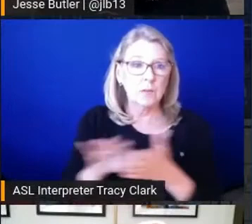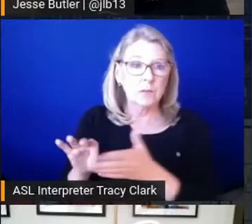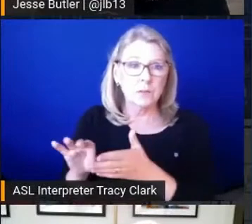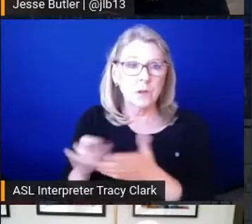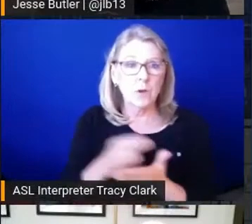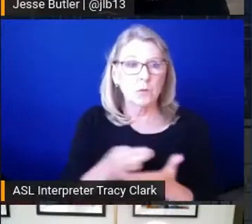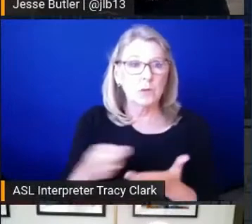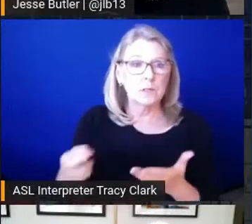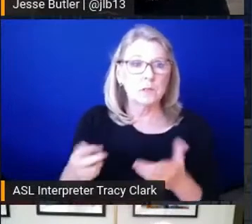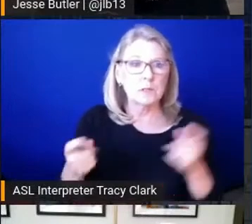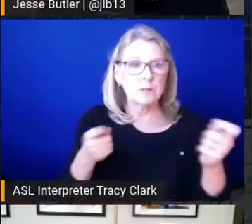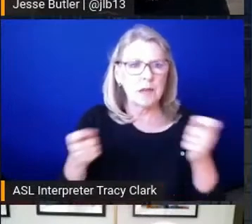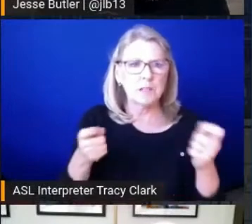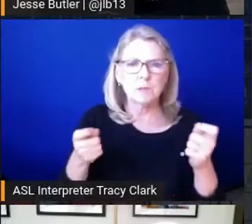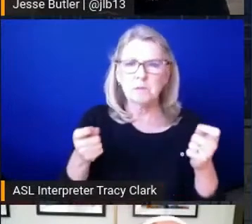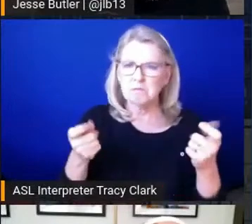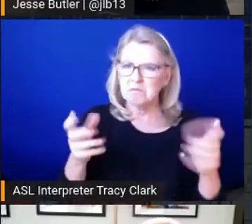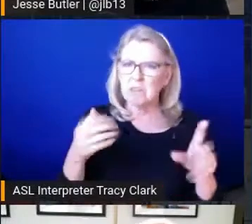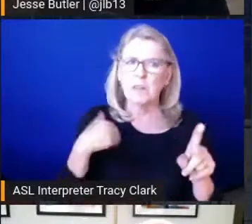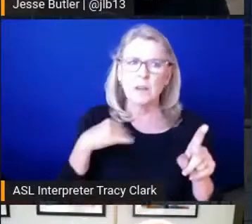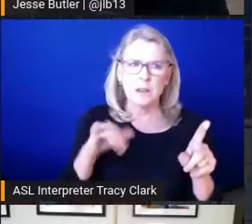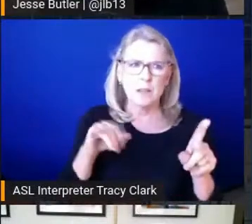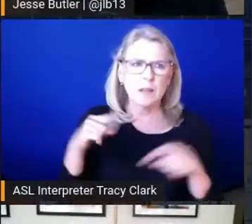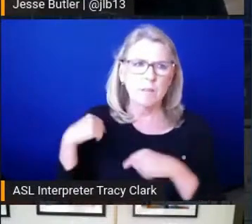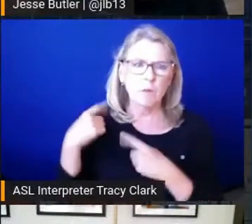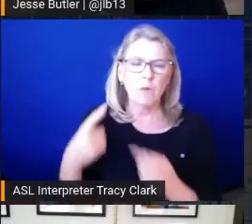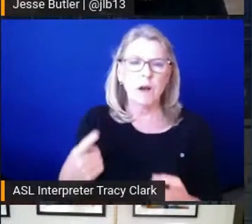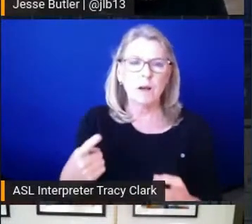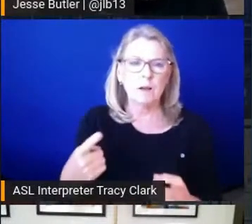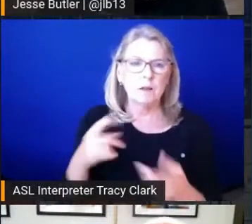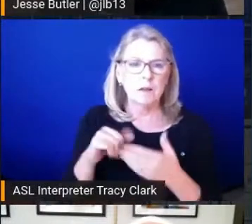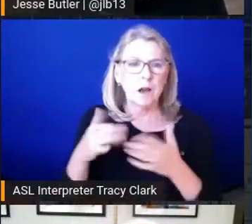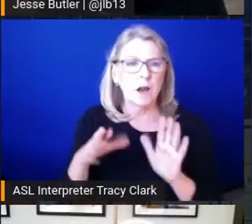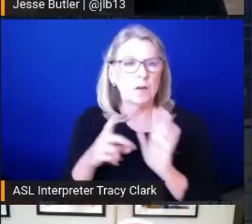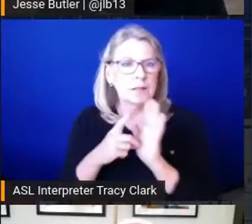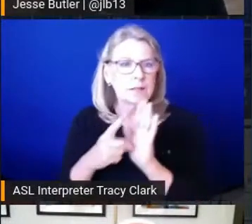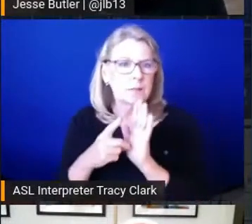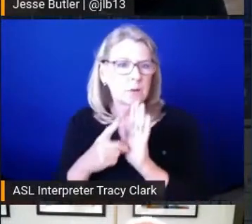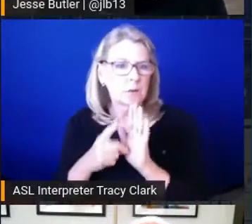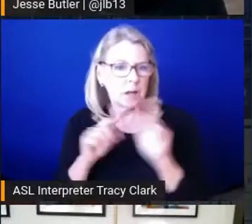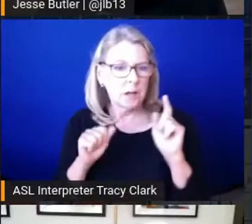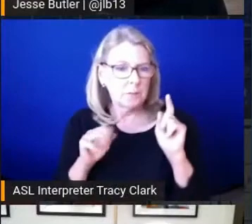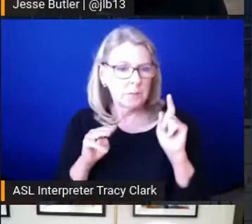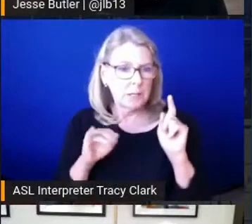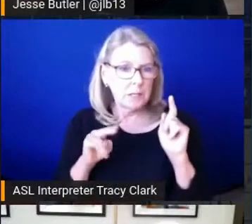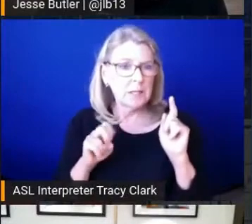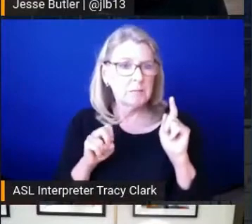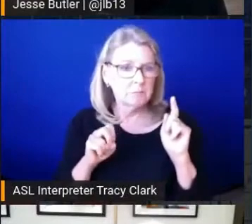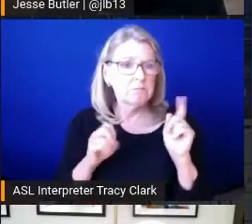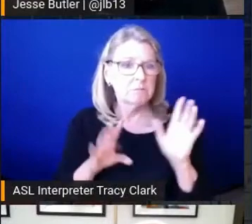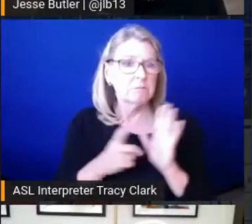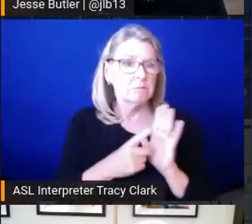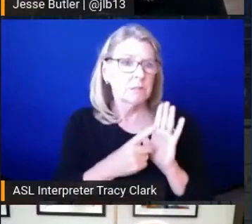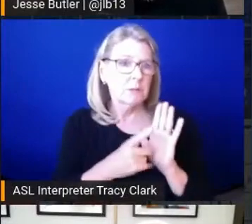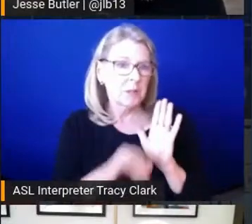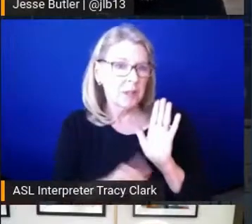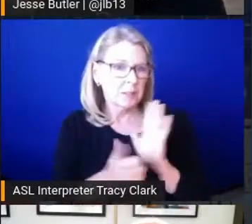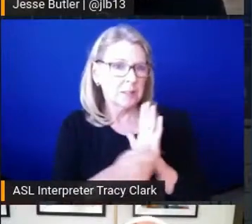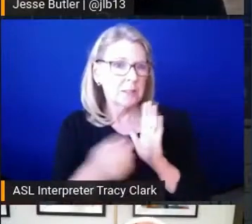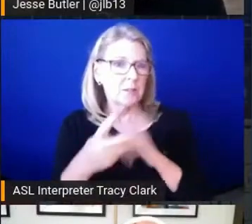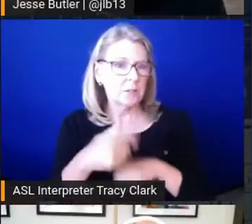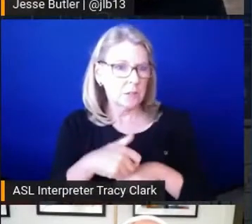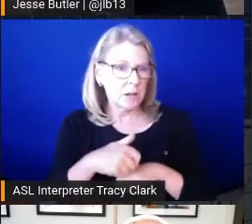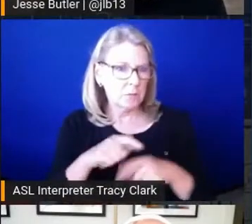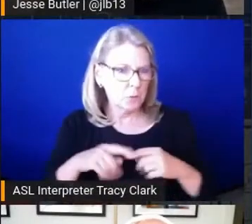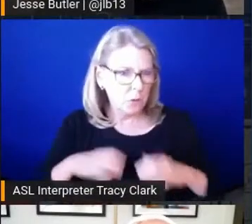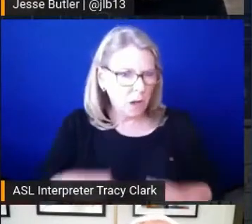while, and it's actually been demoed by Amin a number of times to customers and others. It